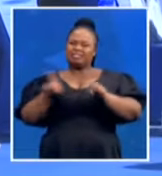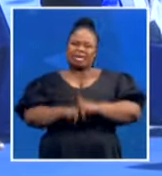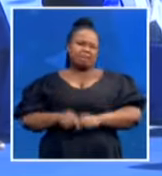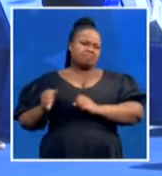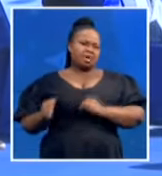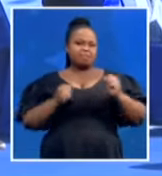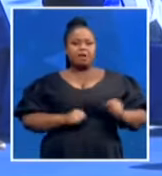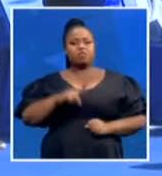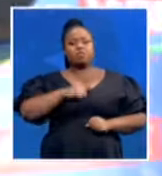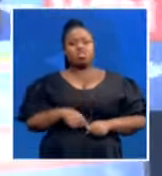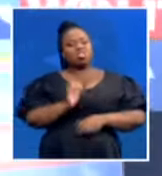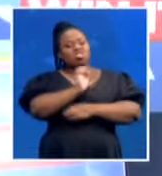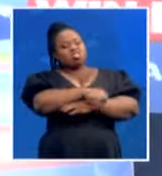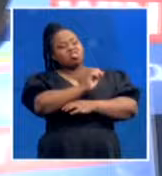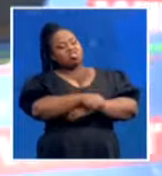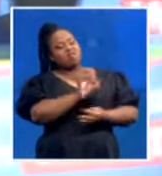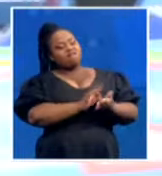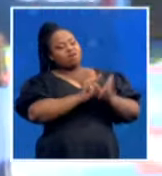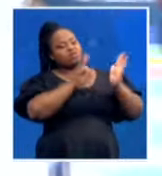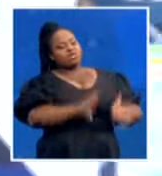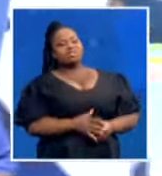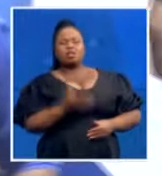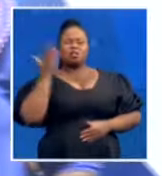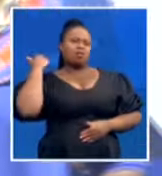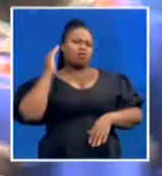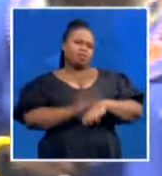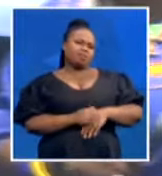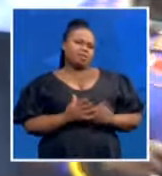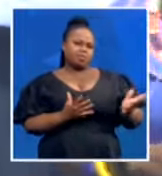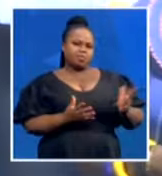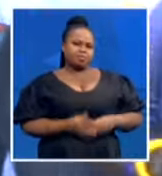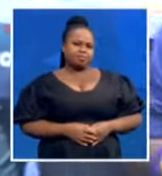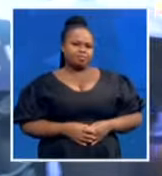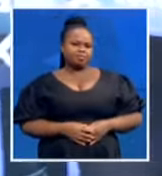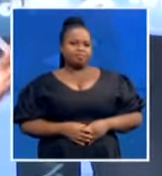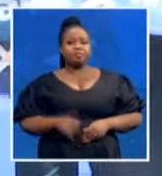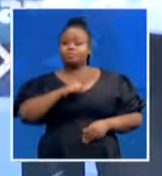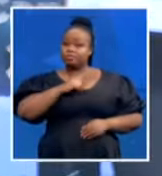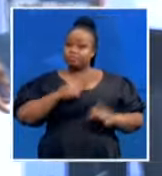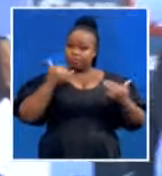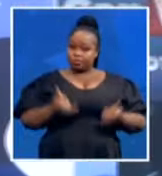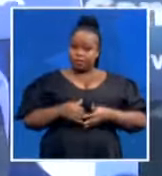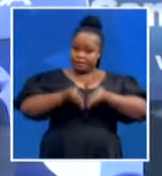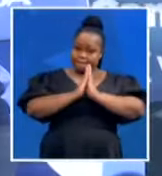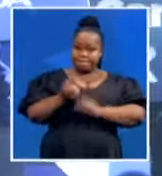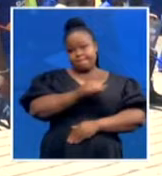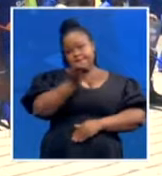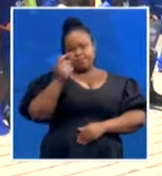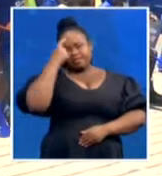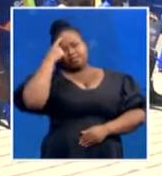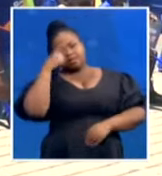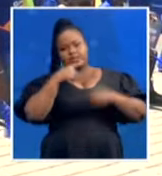a long time ago. And that is why today I'm imploring you to think about a post-ANC South